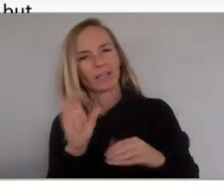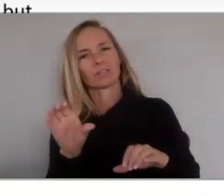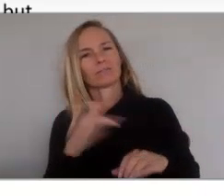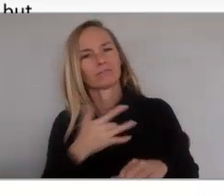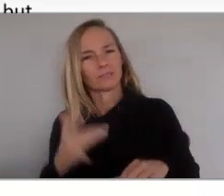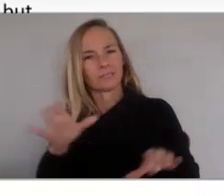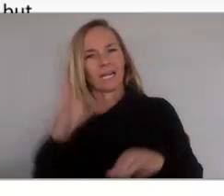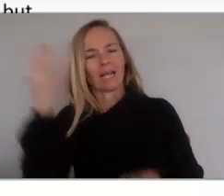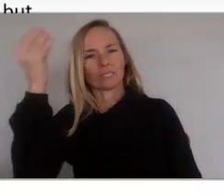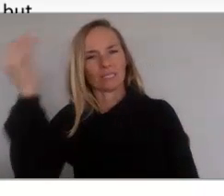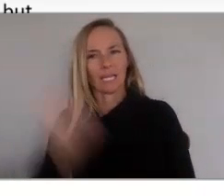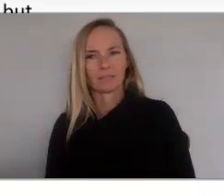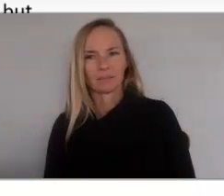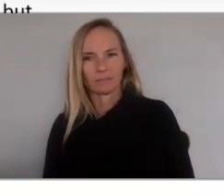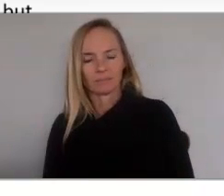outside.